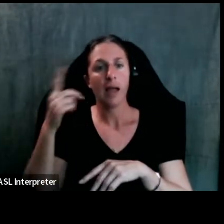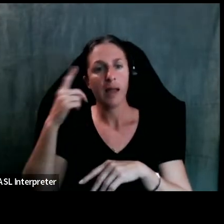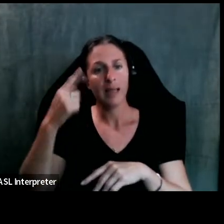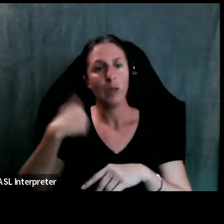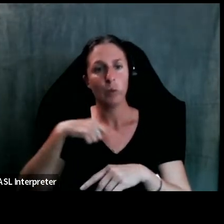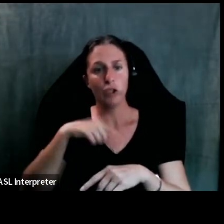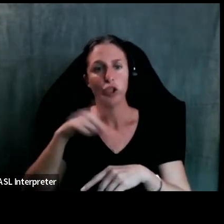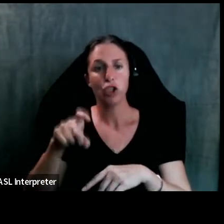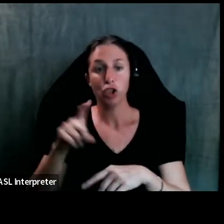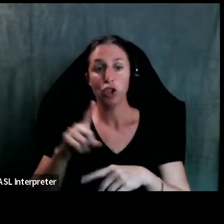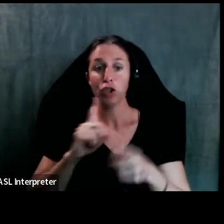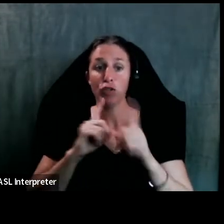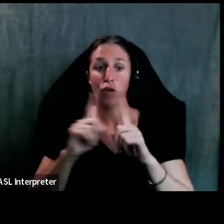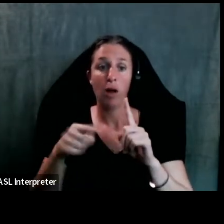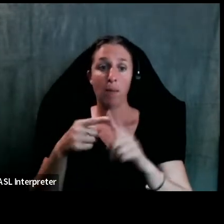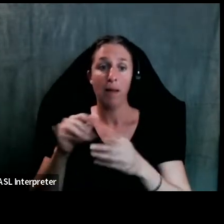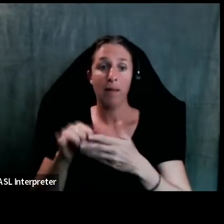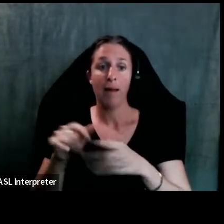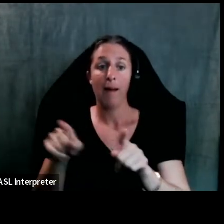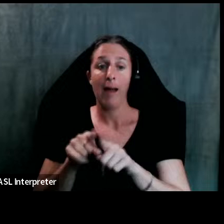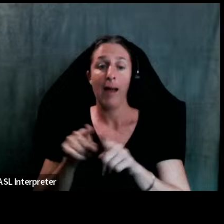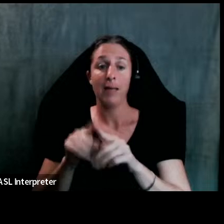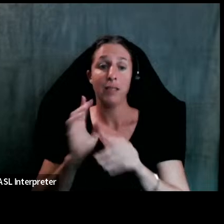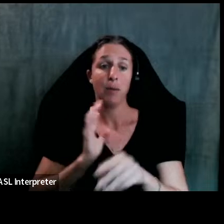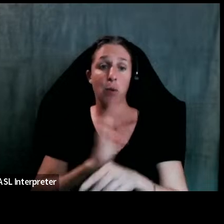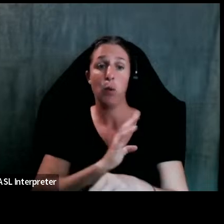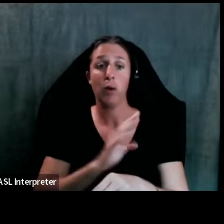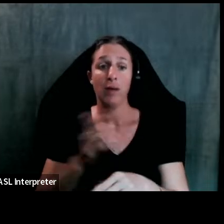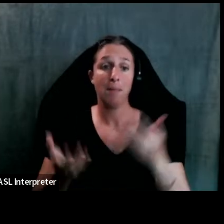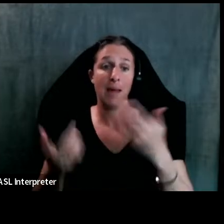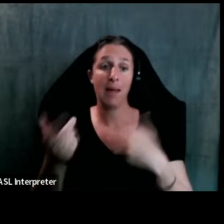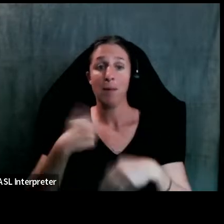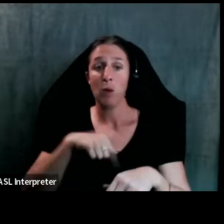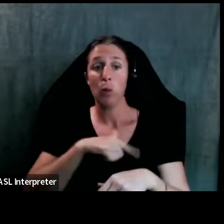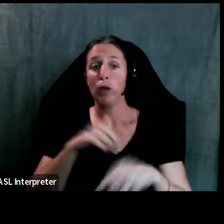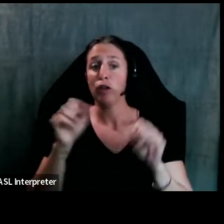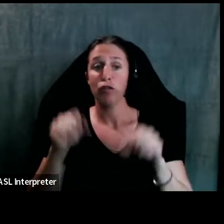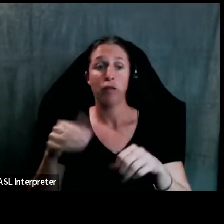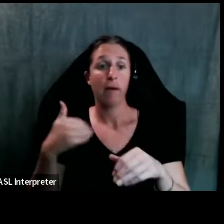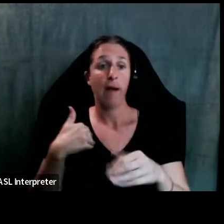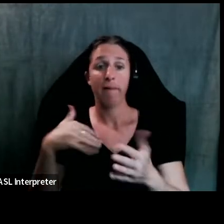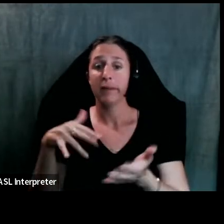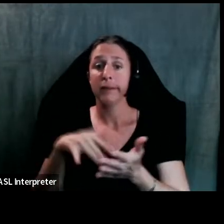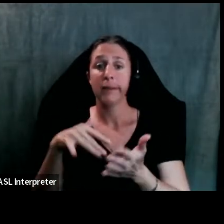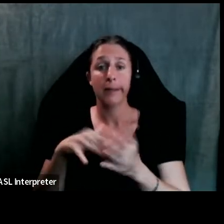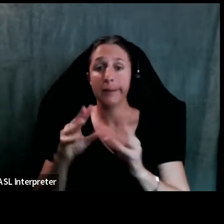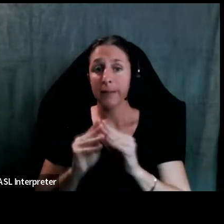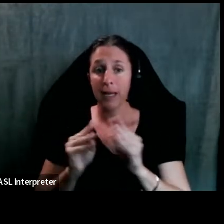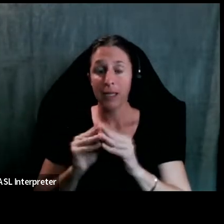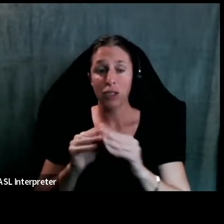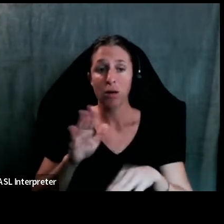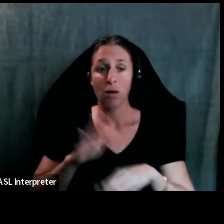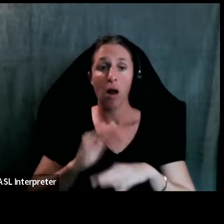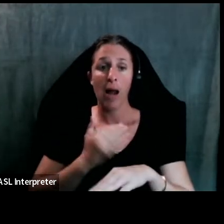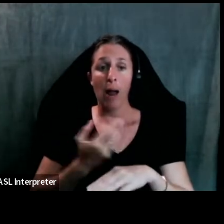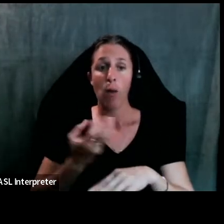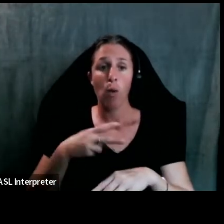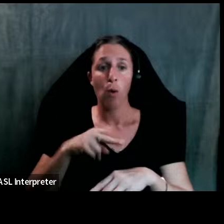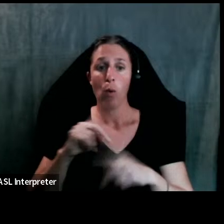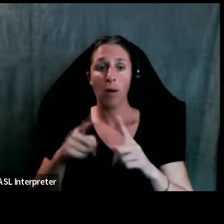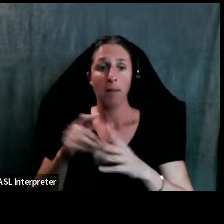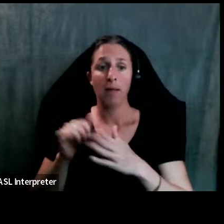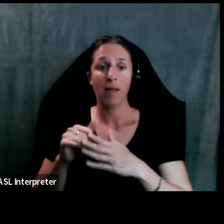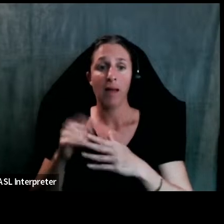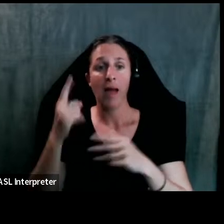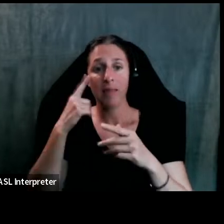as a board. Maybe we could have a study session on our own about that, but I just think